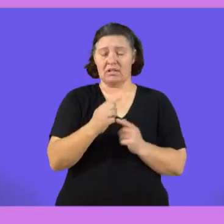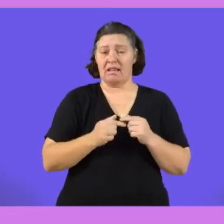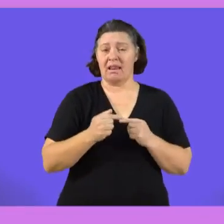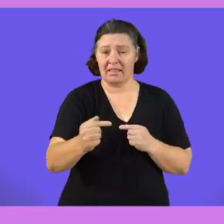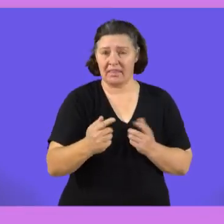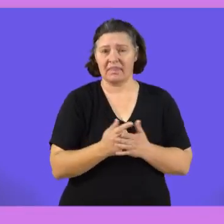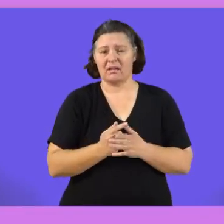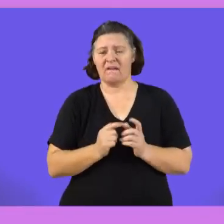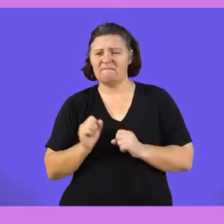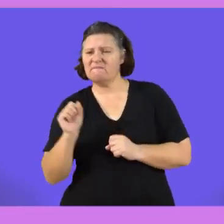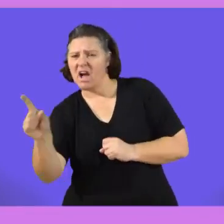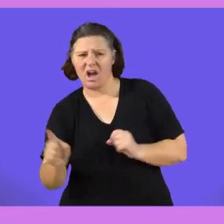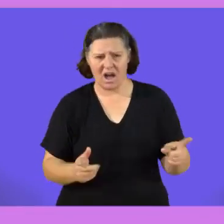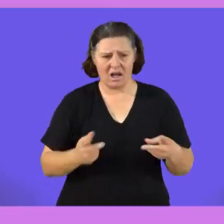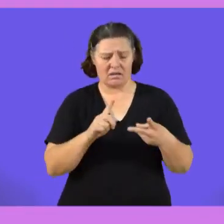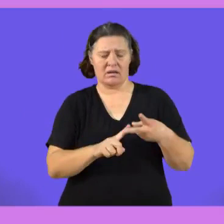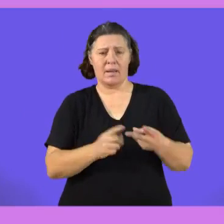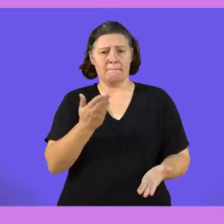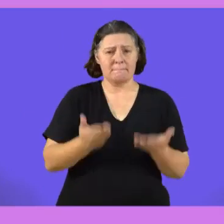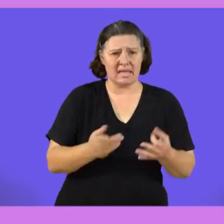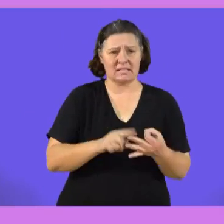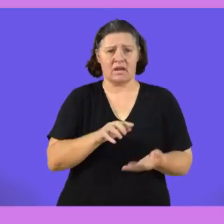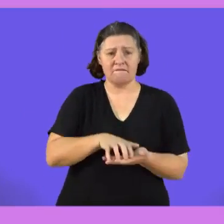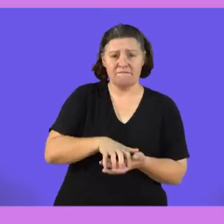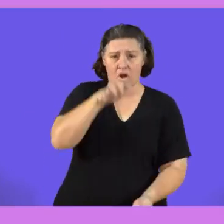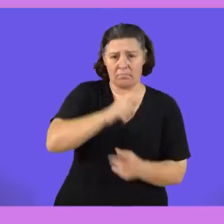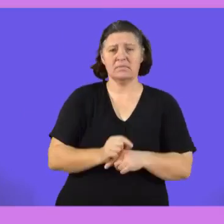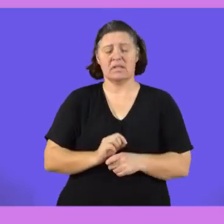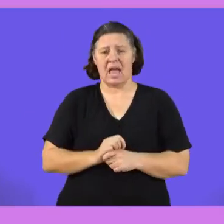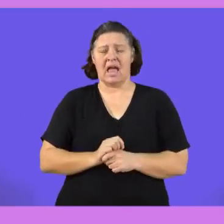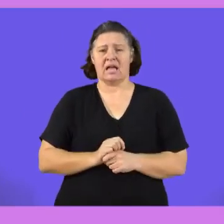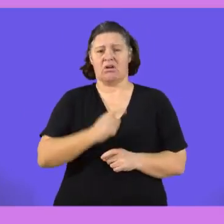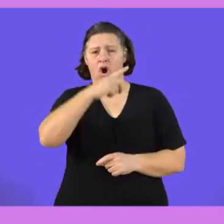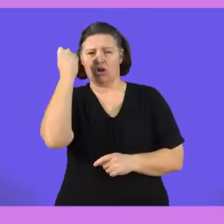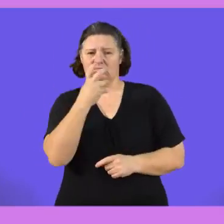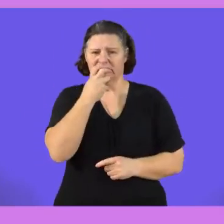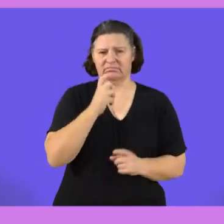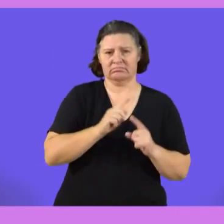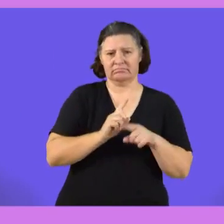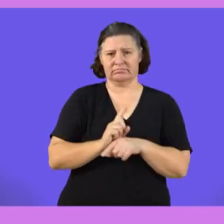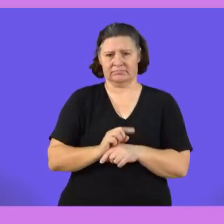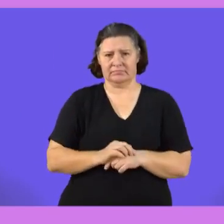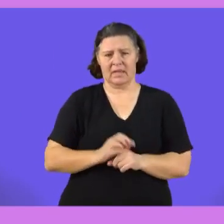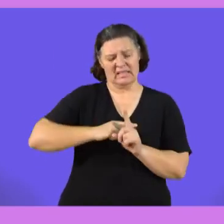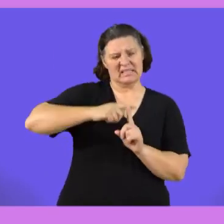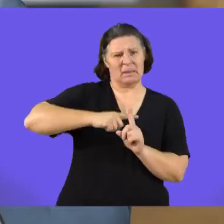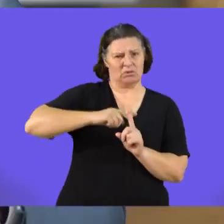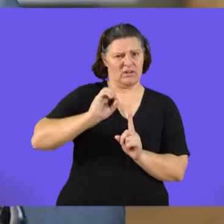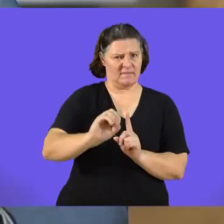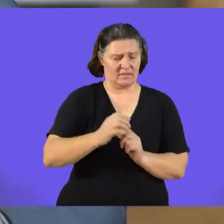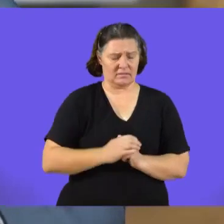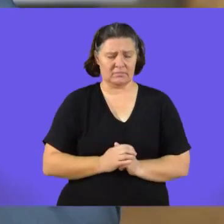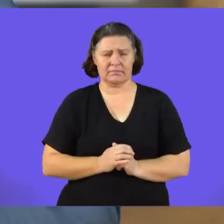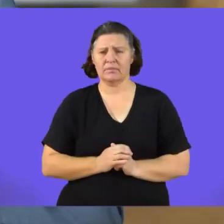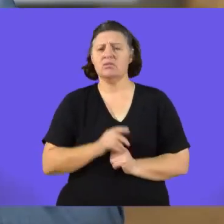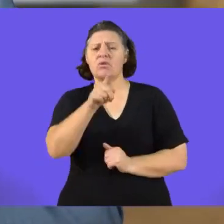length and distance, mass, volume, and temperature. Now, grade 12s, in order